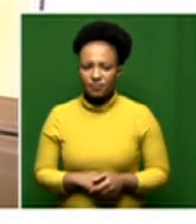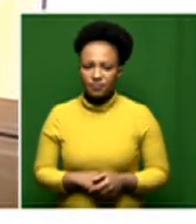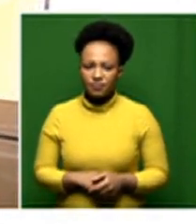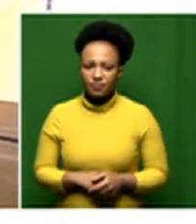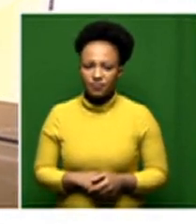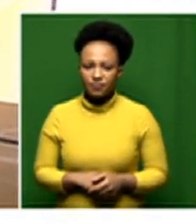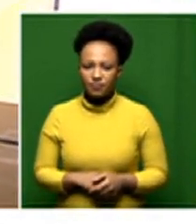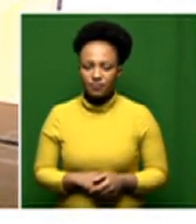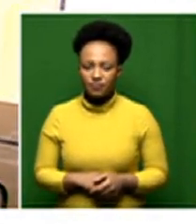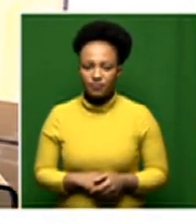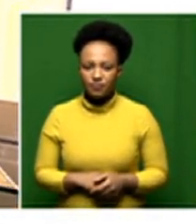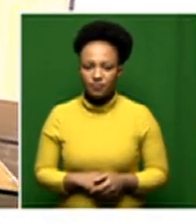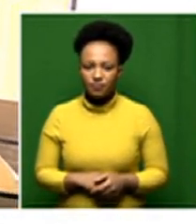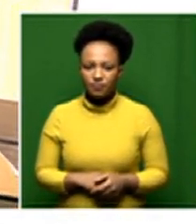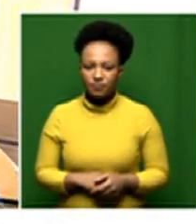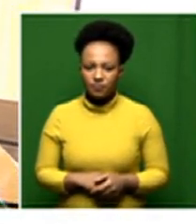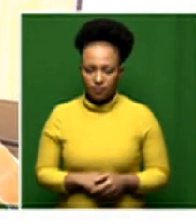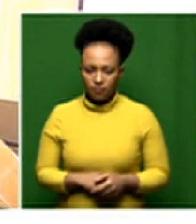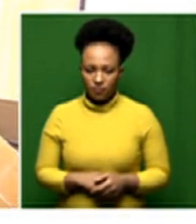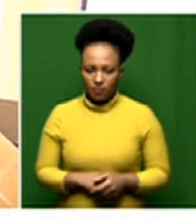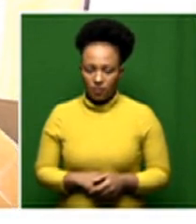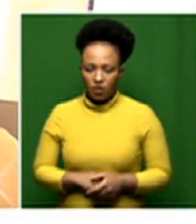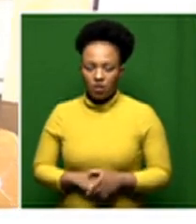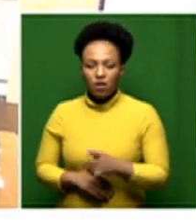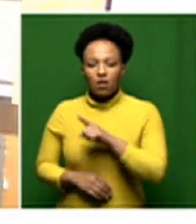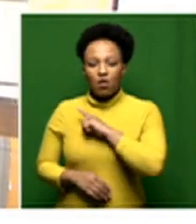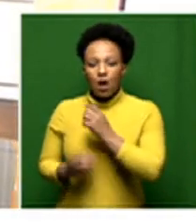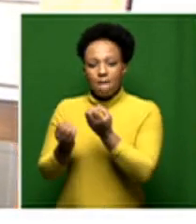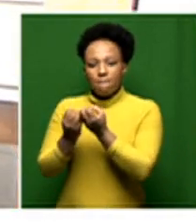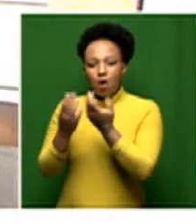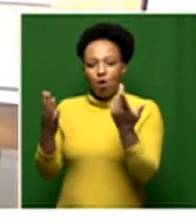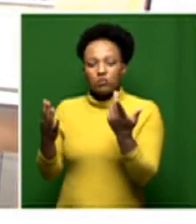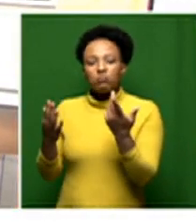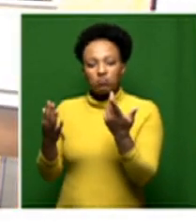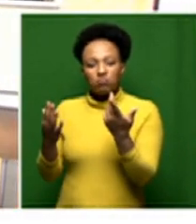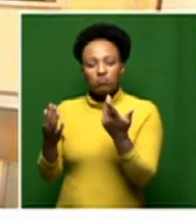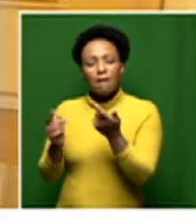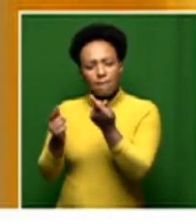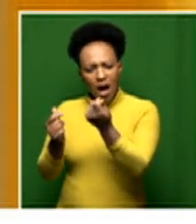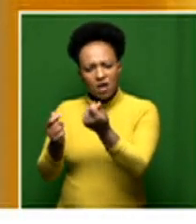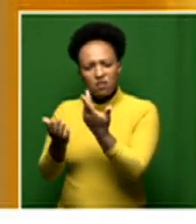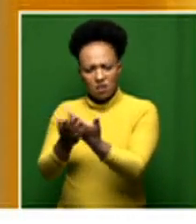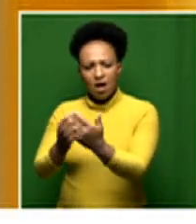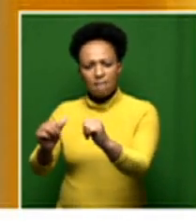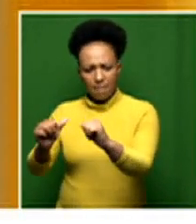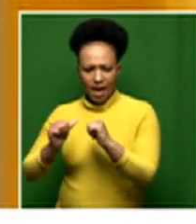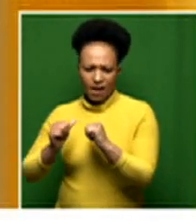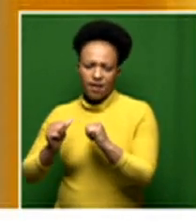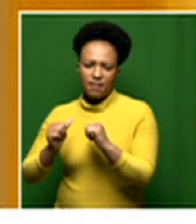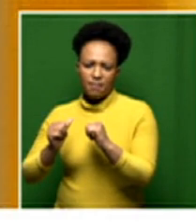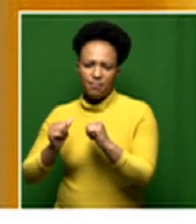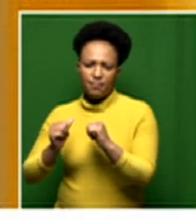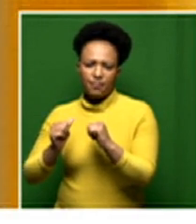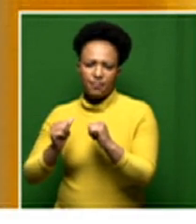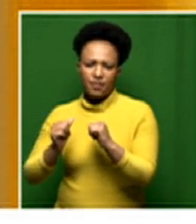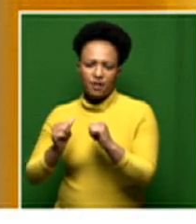Well, I think essentially, in most cases, most of the money can be recovered. But for that, you